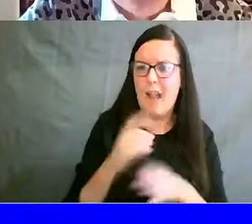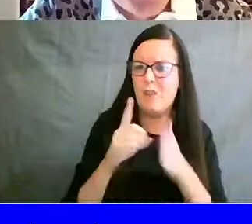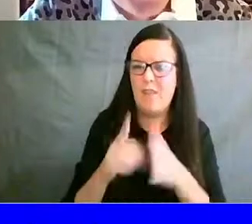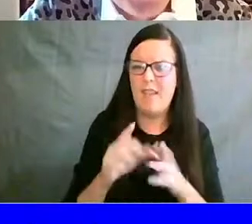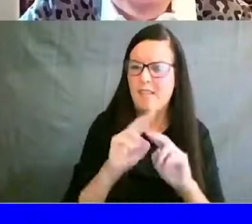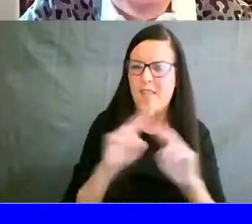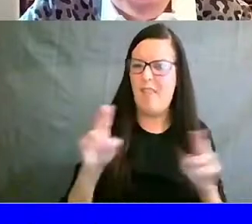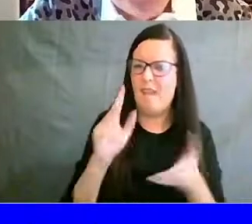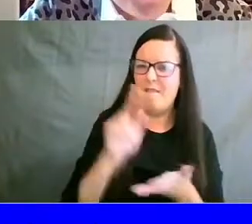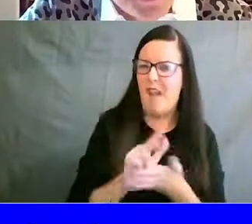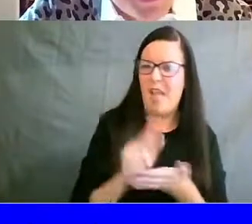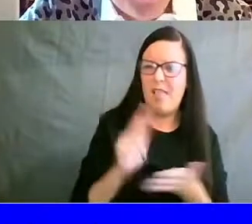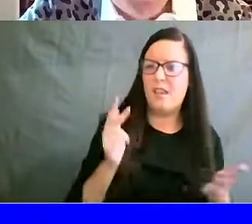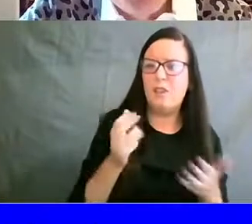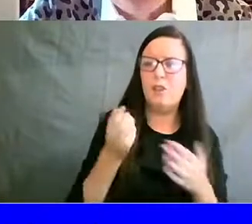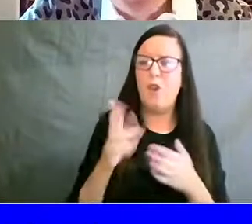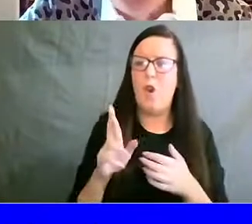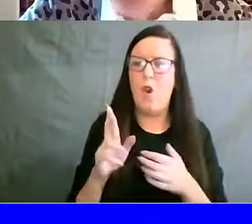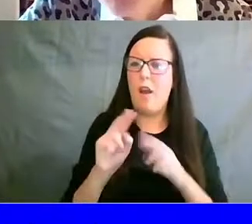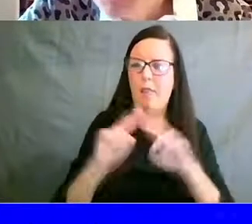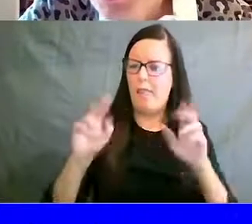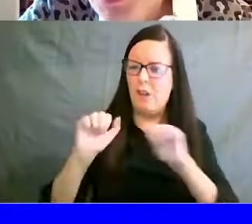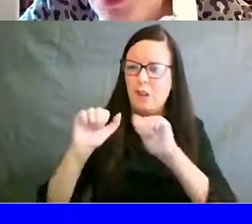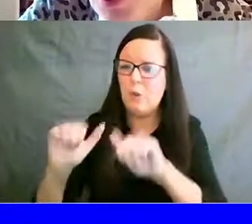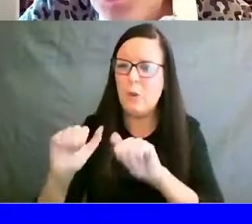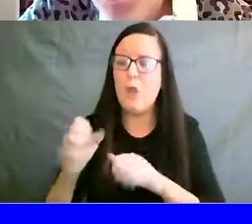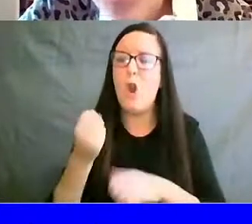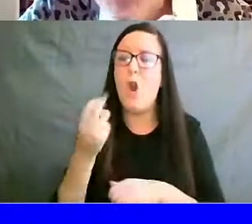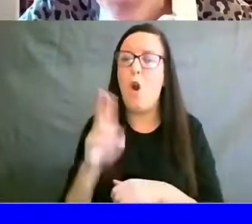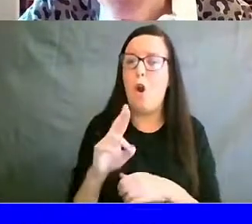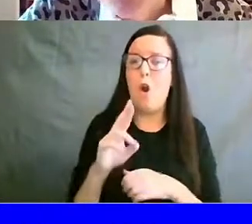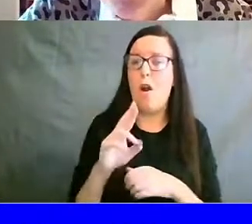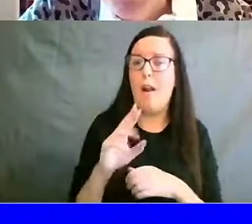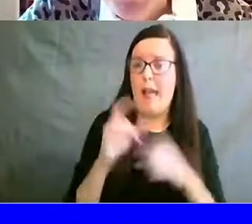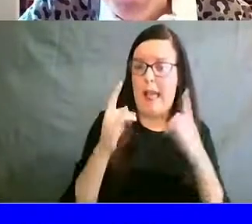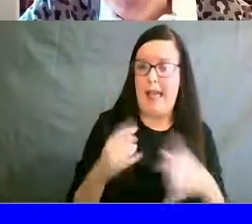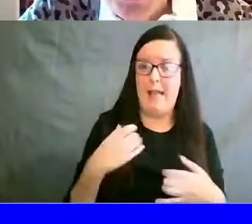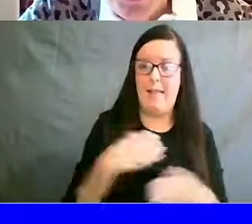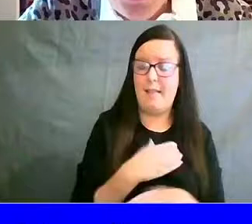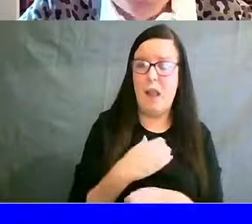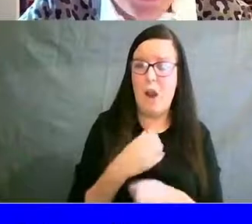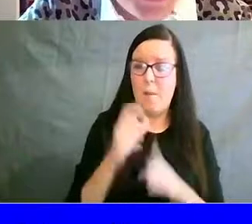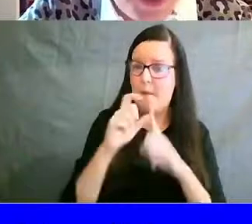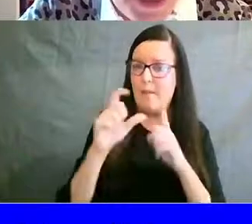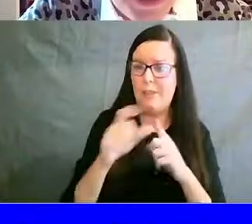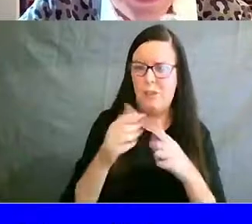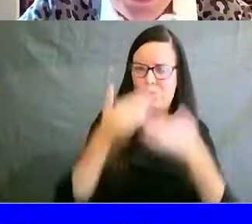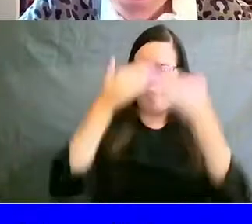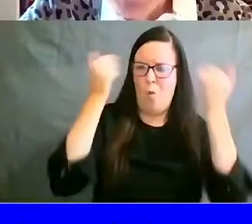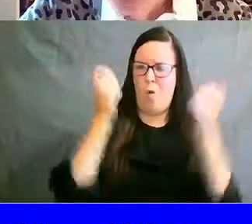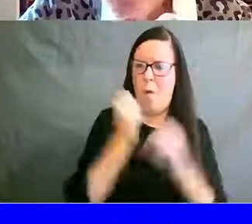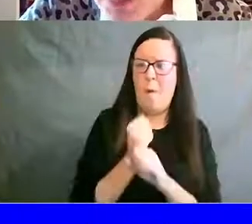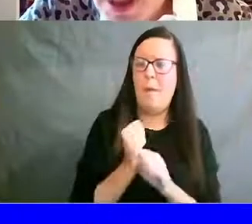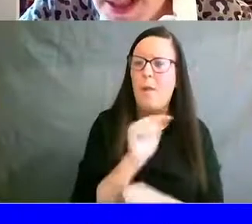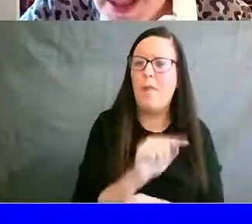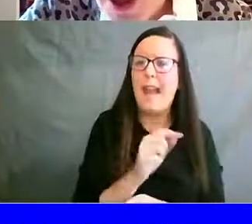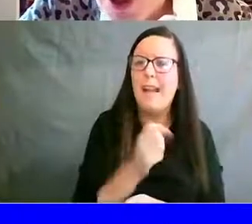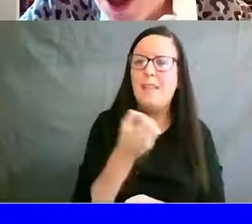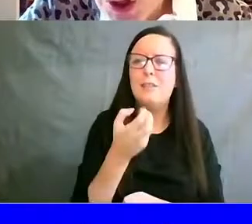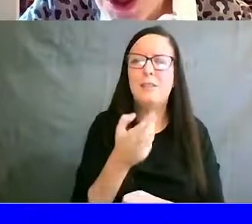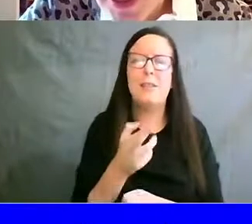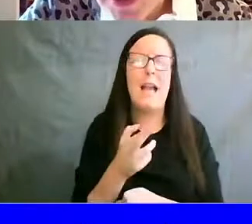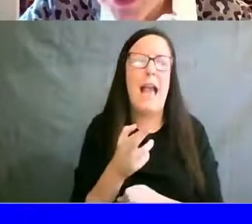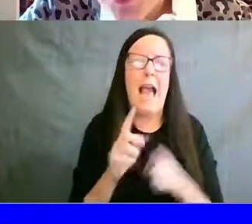or if that healthcare professional simply doesn't know about the advanced healthcare directive or can't obtain it, and treatment